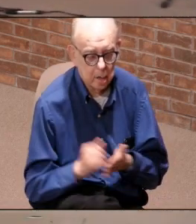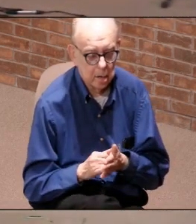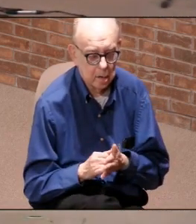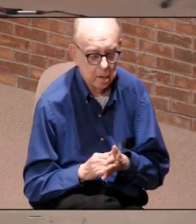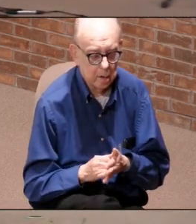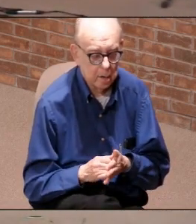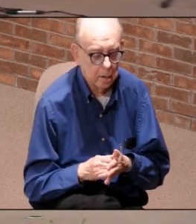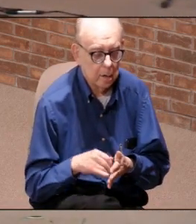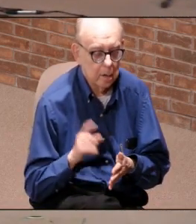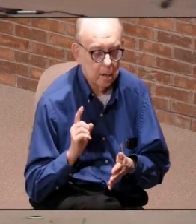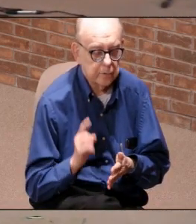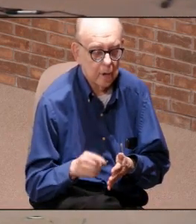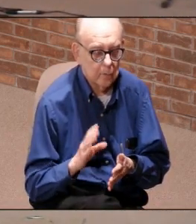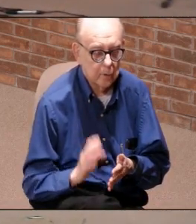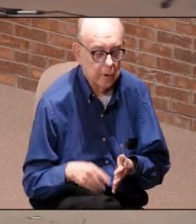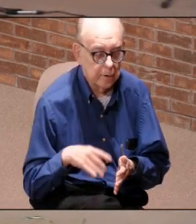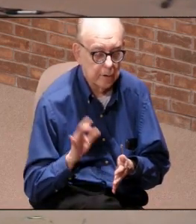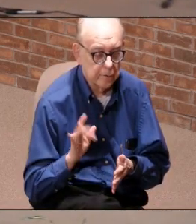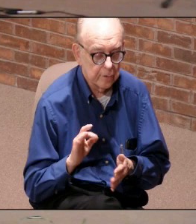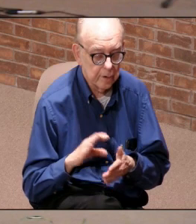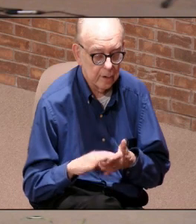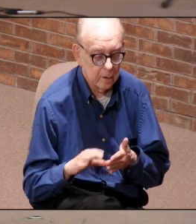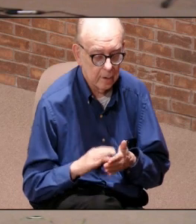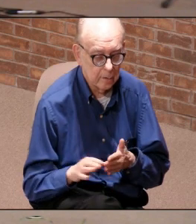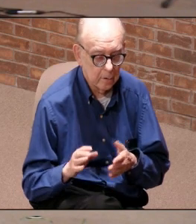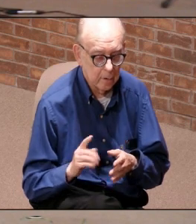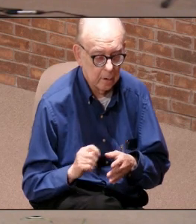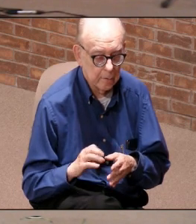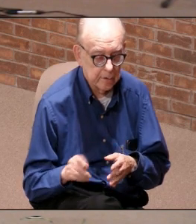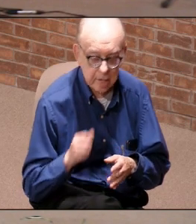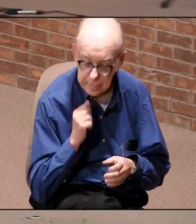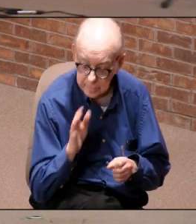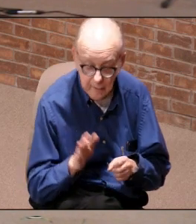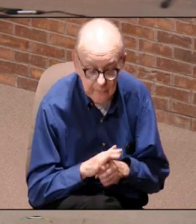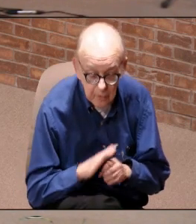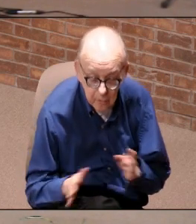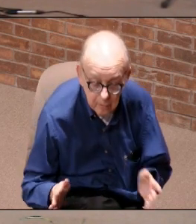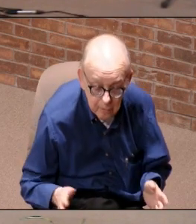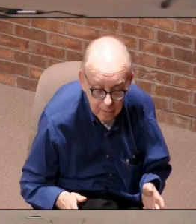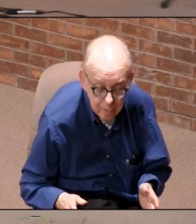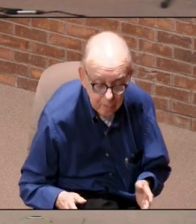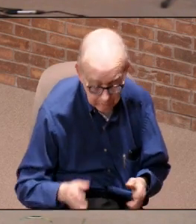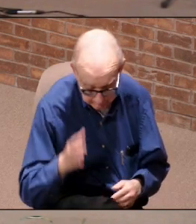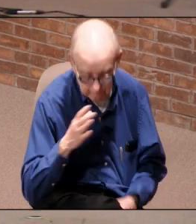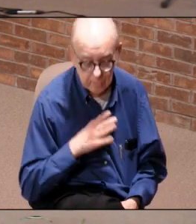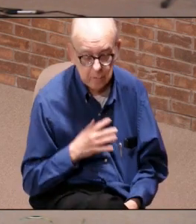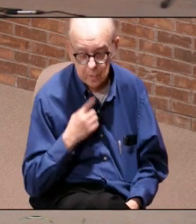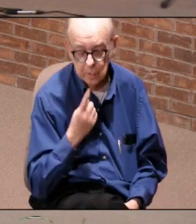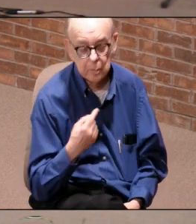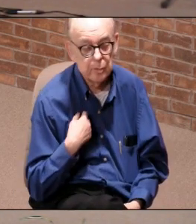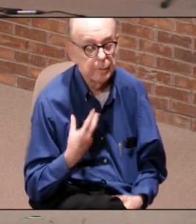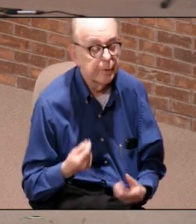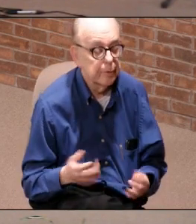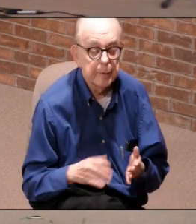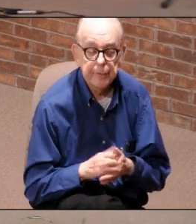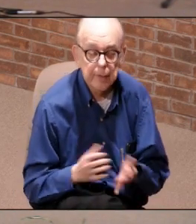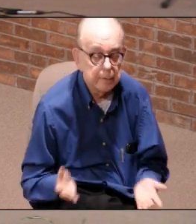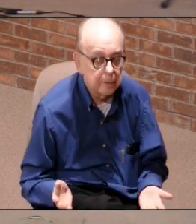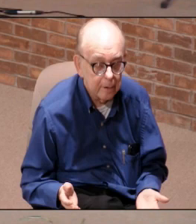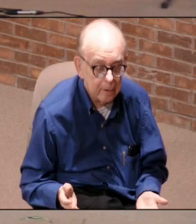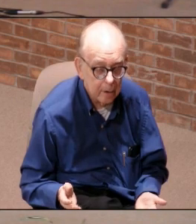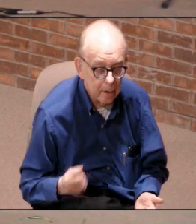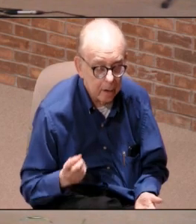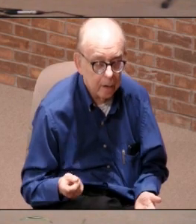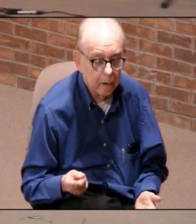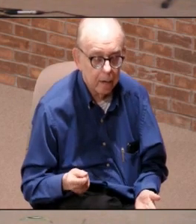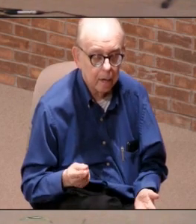at $125 and my tank's not full. And the guy says, what do you want me to do about it? He